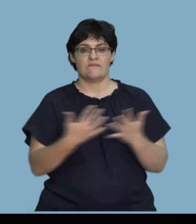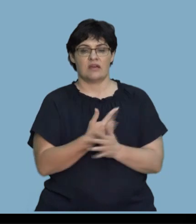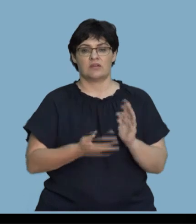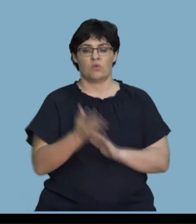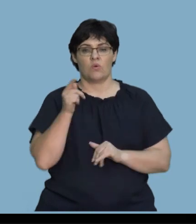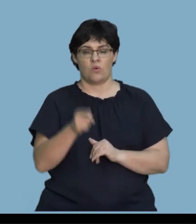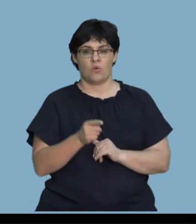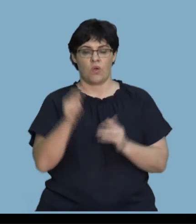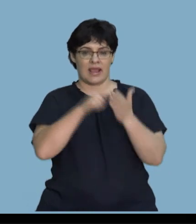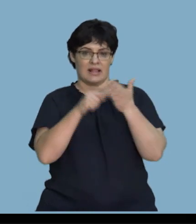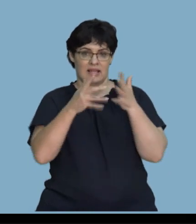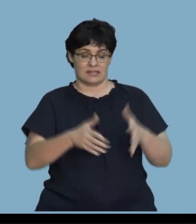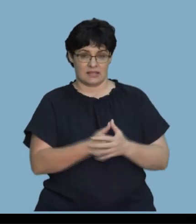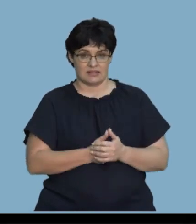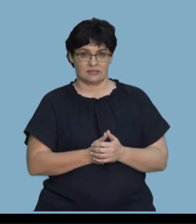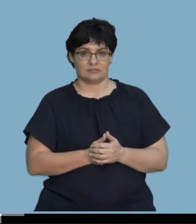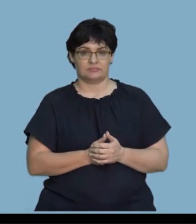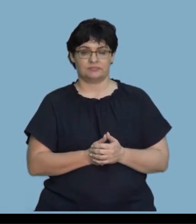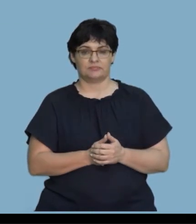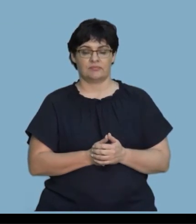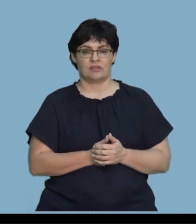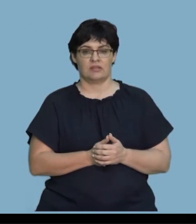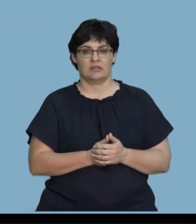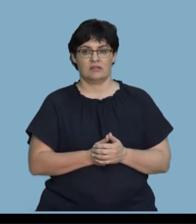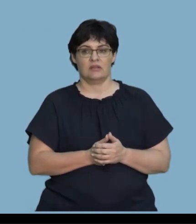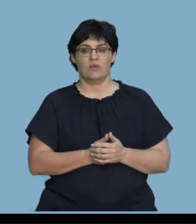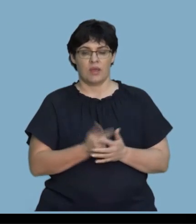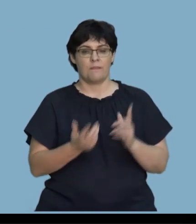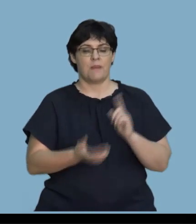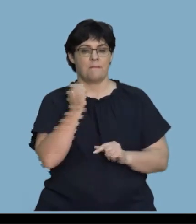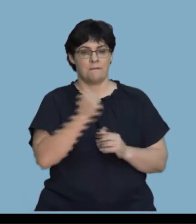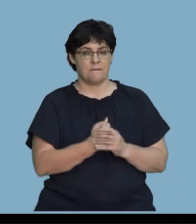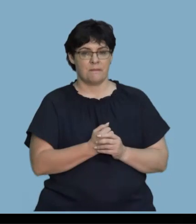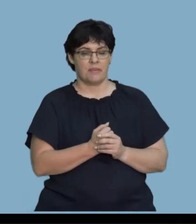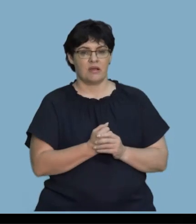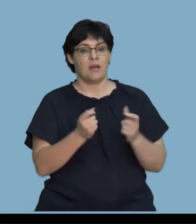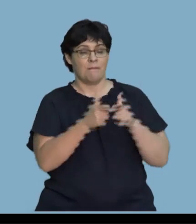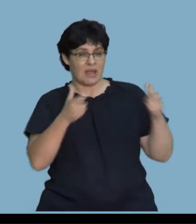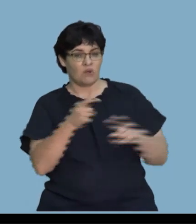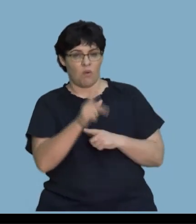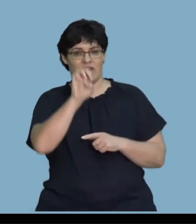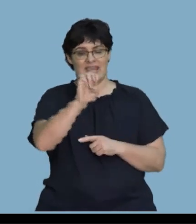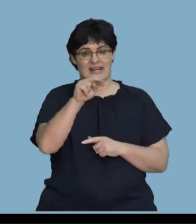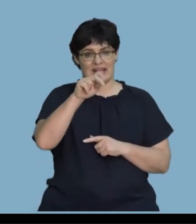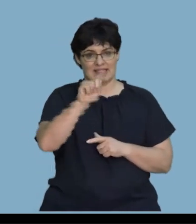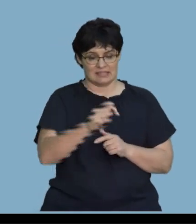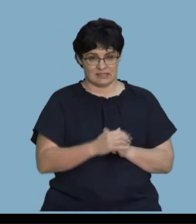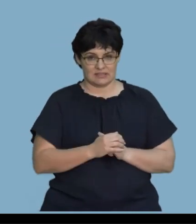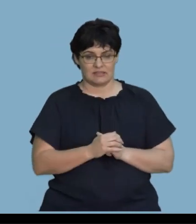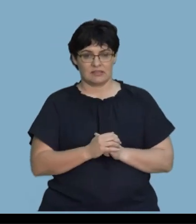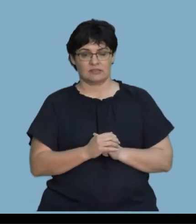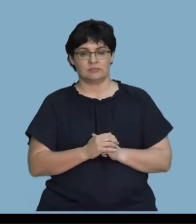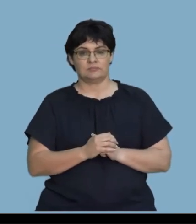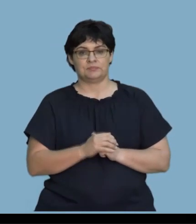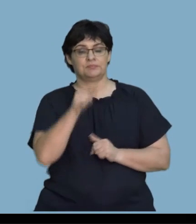our calculator there and determine the magnitude of E net, okay? So in